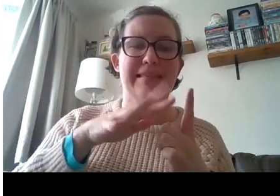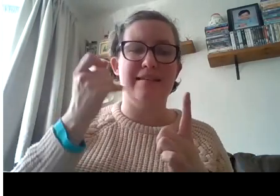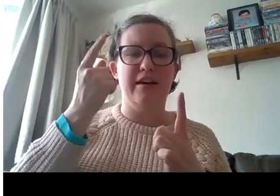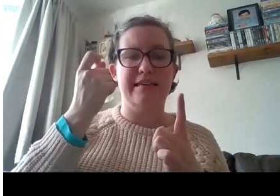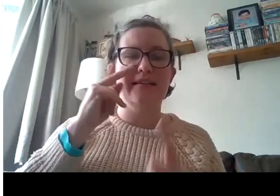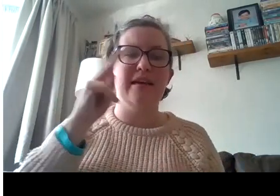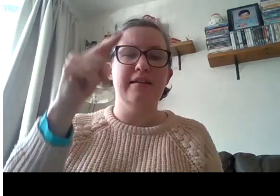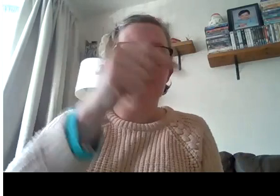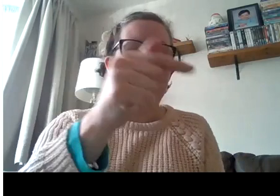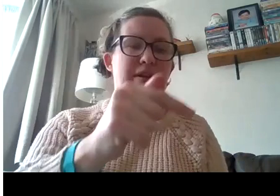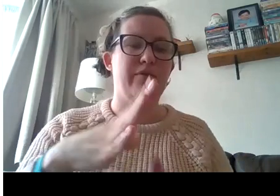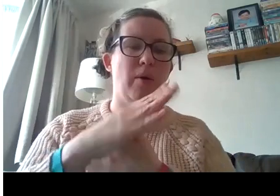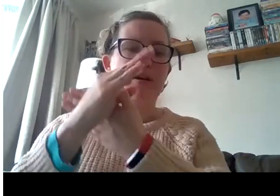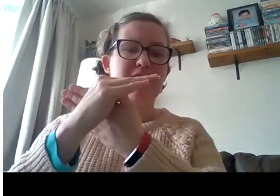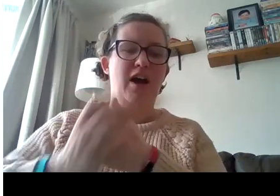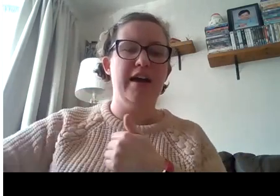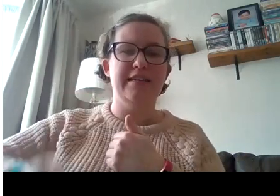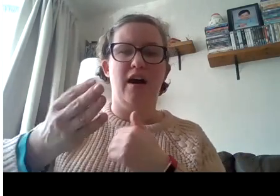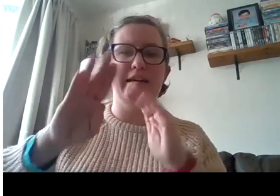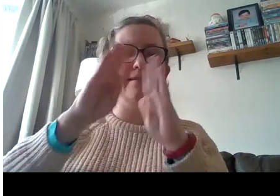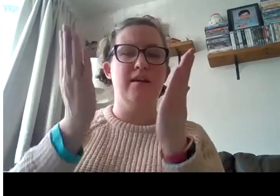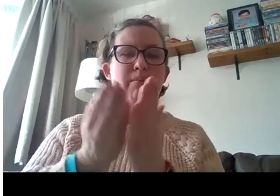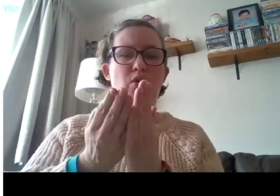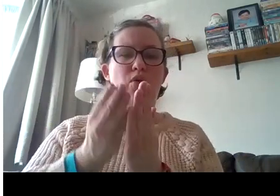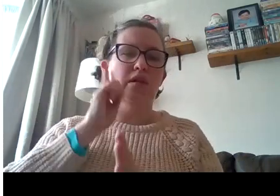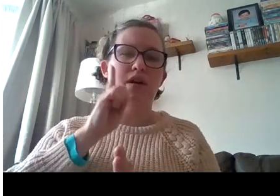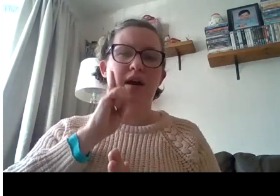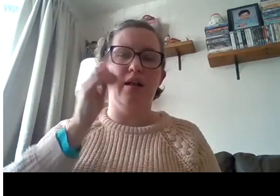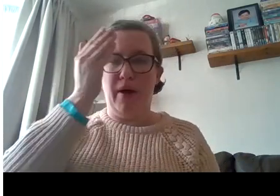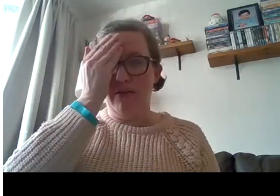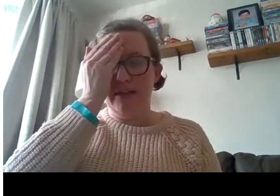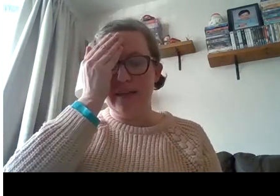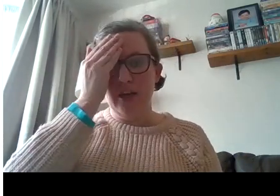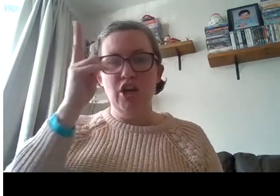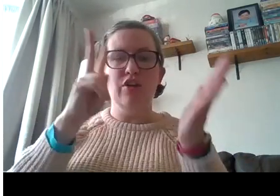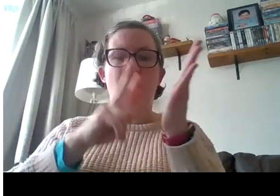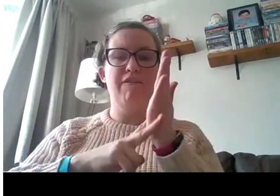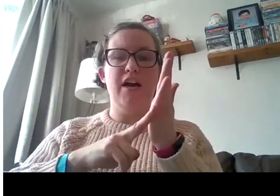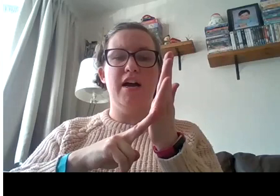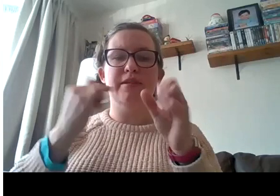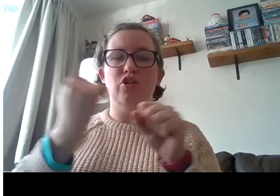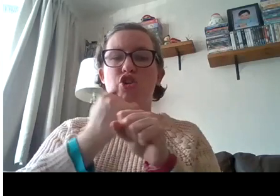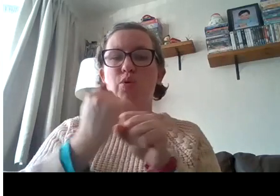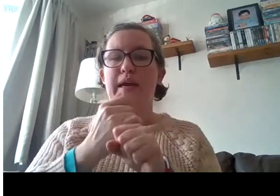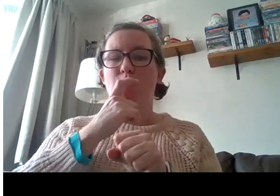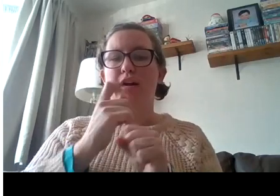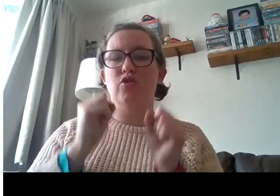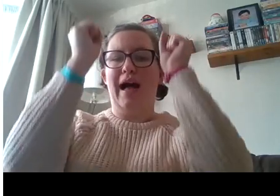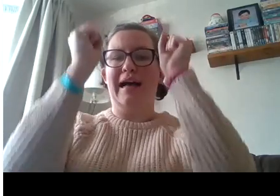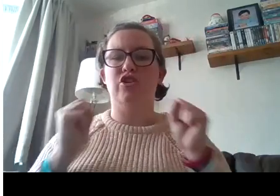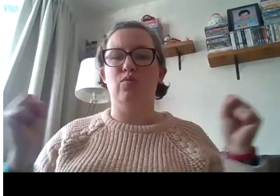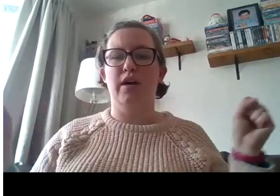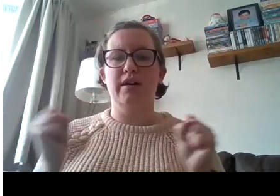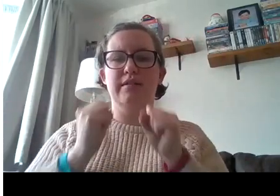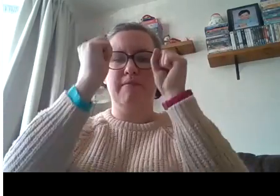things, places and ideas. So down here we've got butterfly, dice, ball, girl, pirate. You've got verbs or doing words